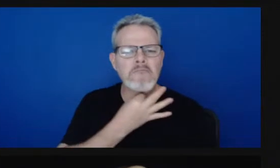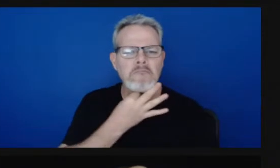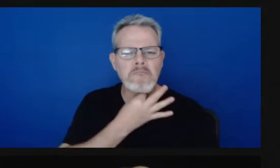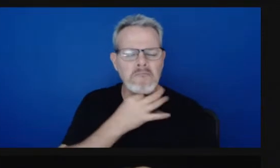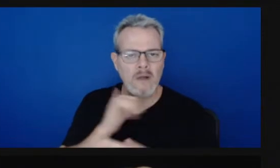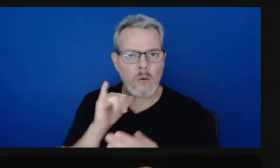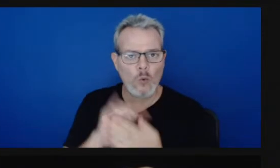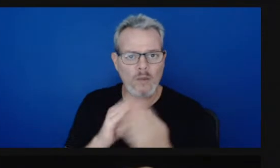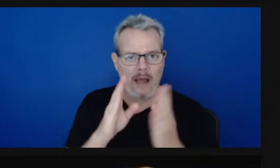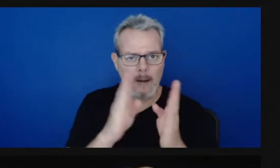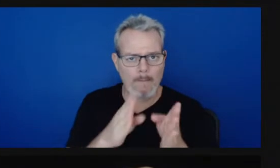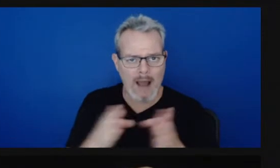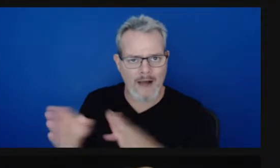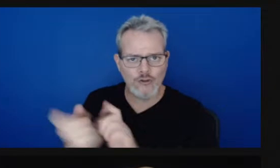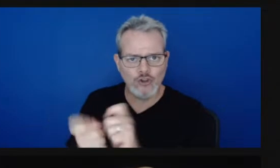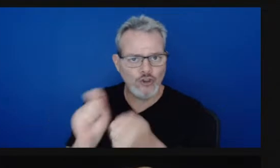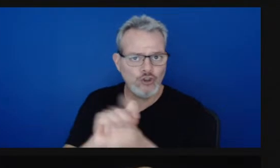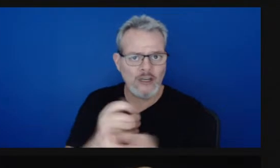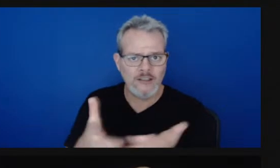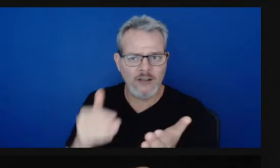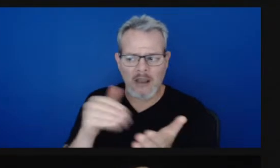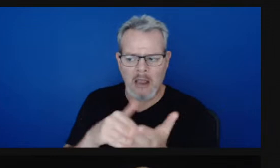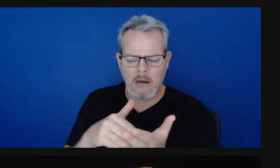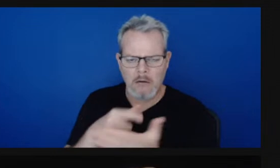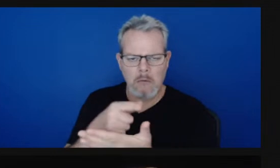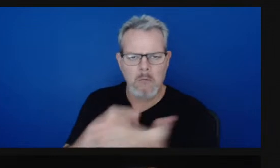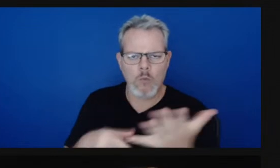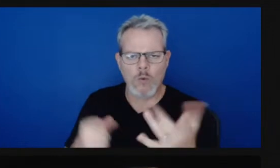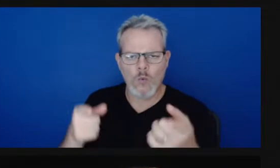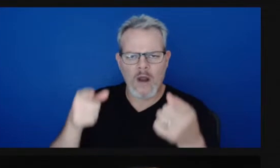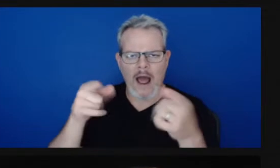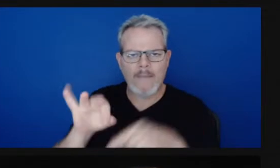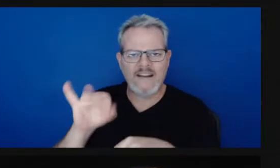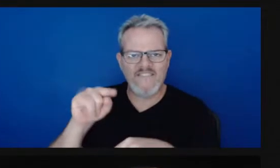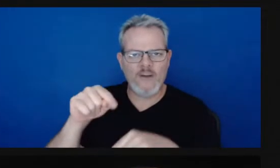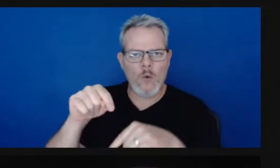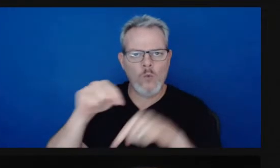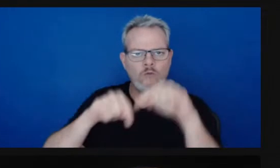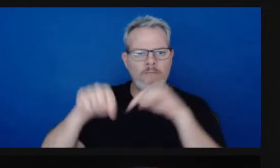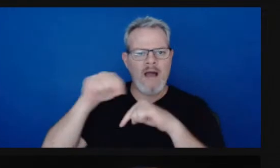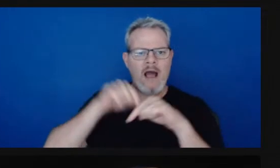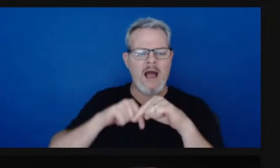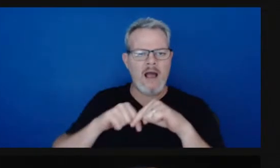again? What would it take to go back to this